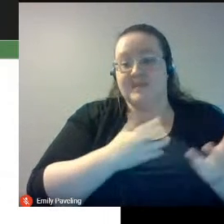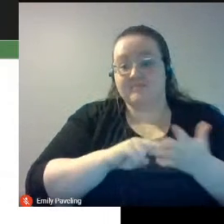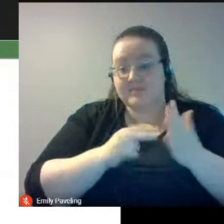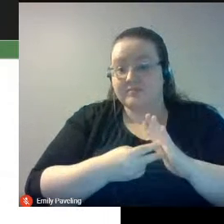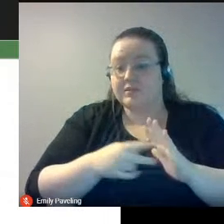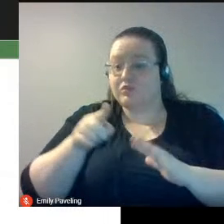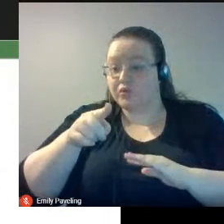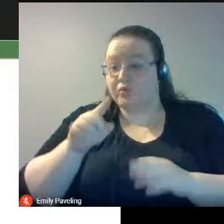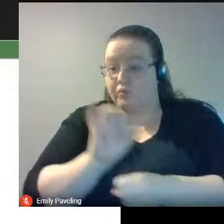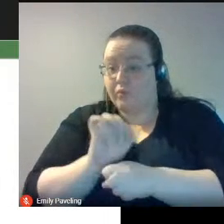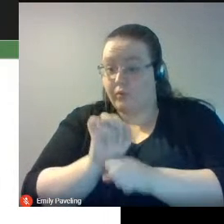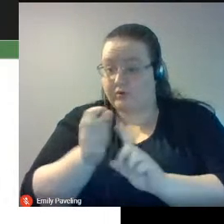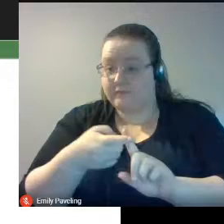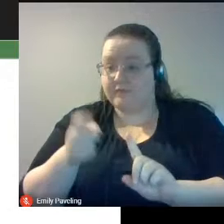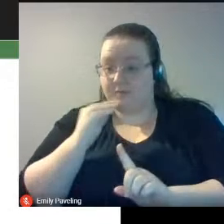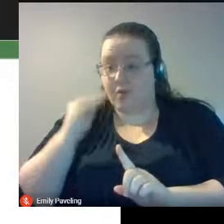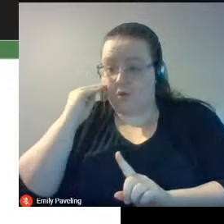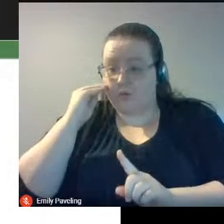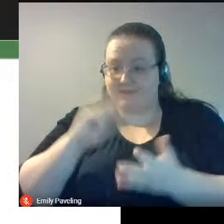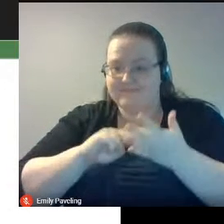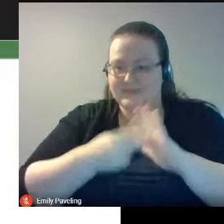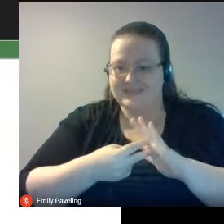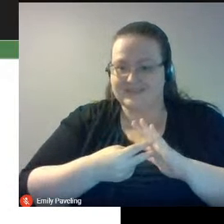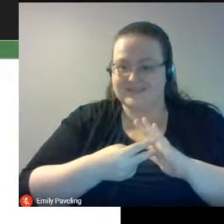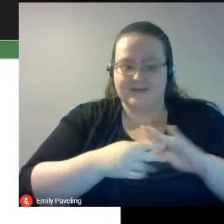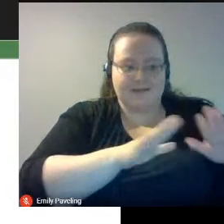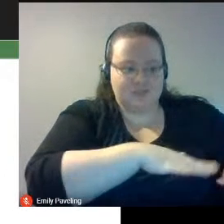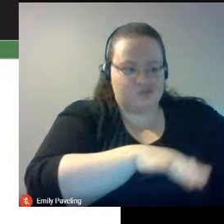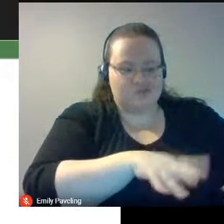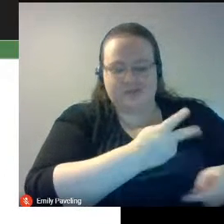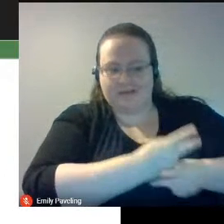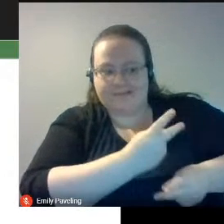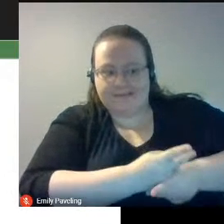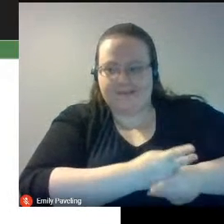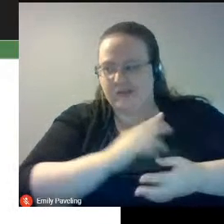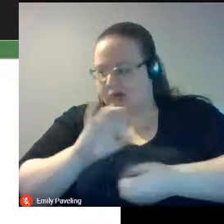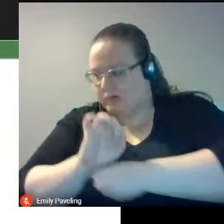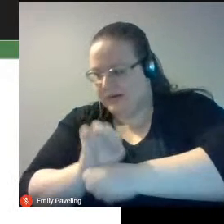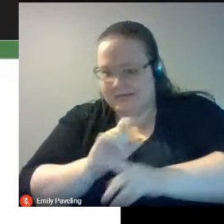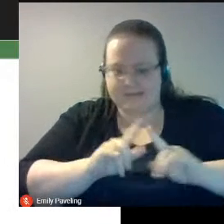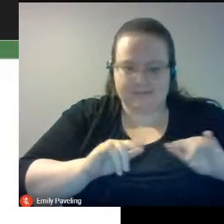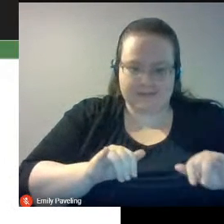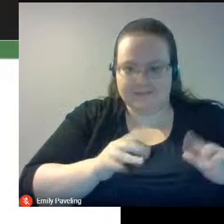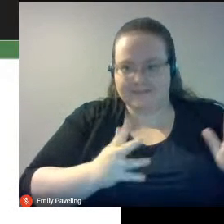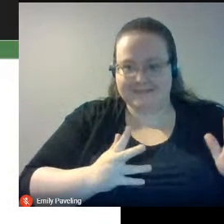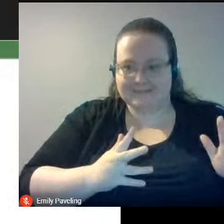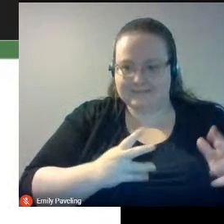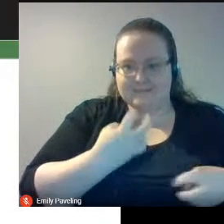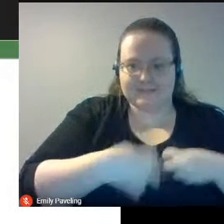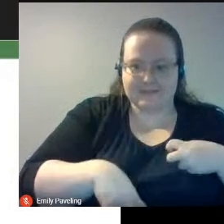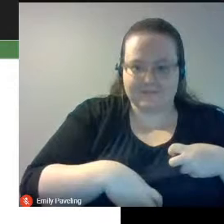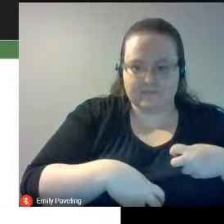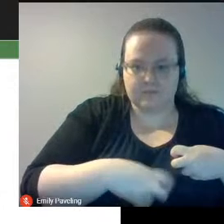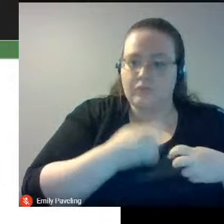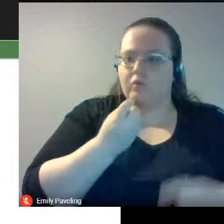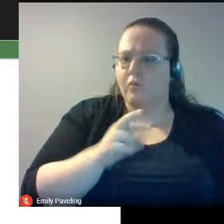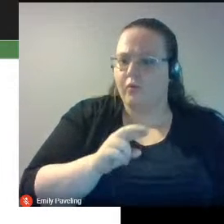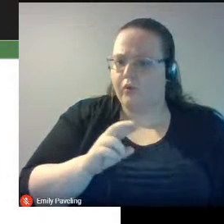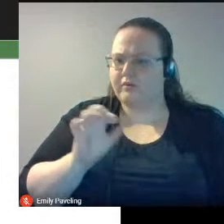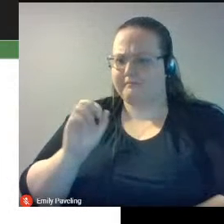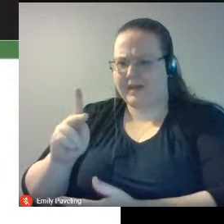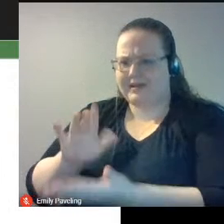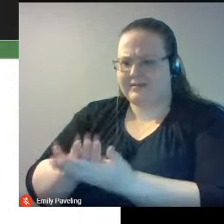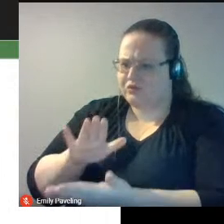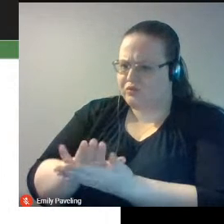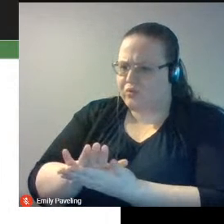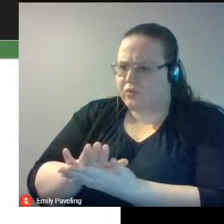home, which in itself adds complications. Do you have your child return to school buildings at a time when there's